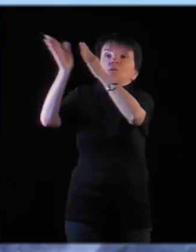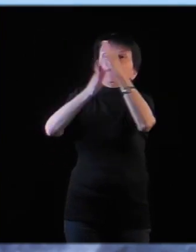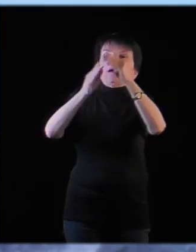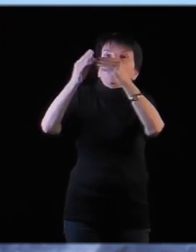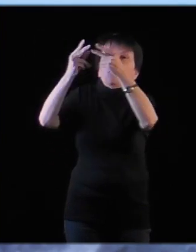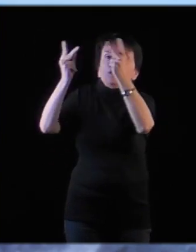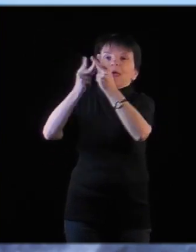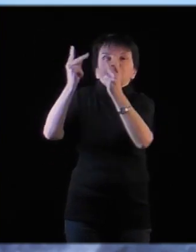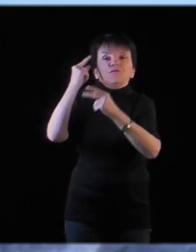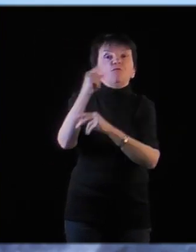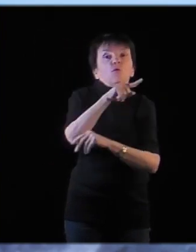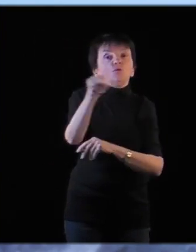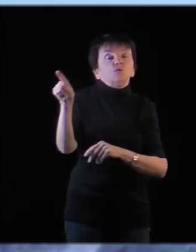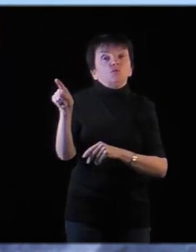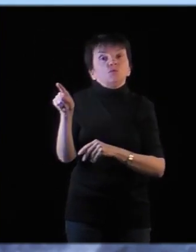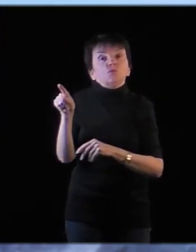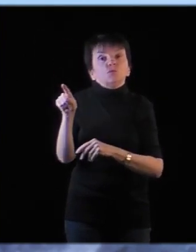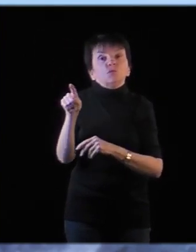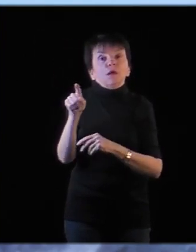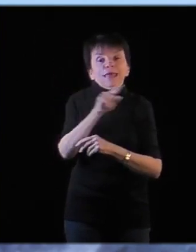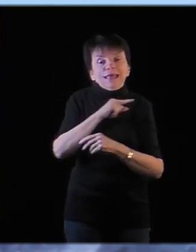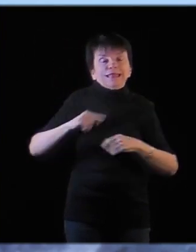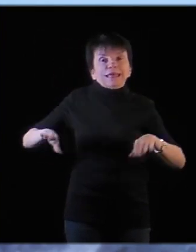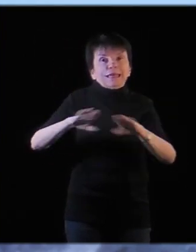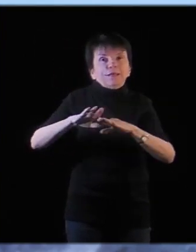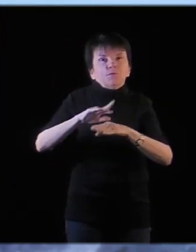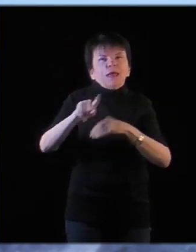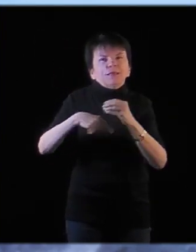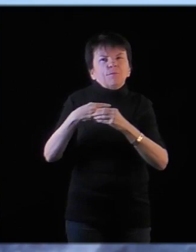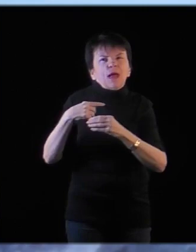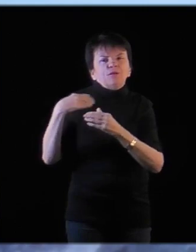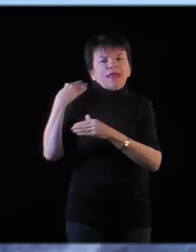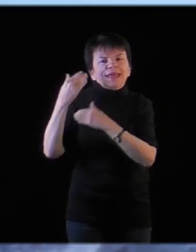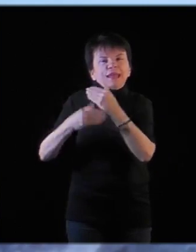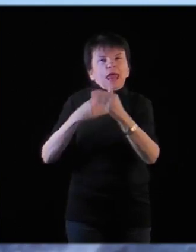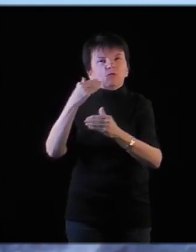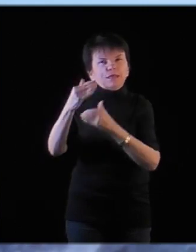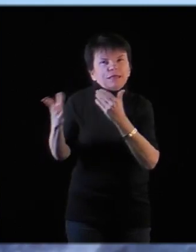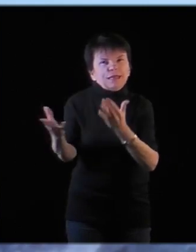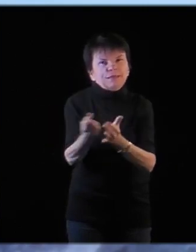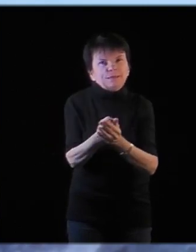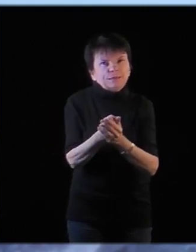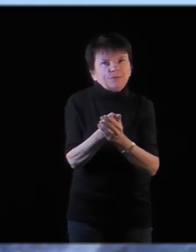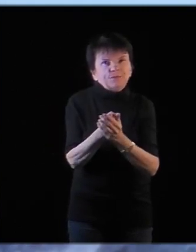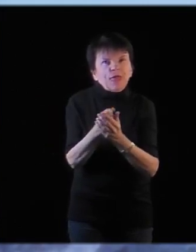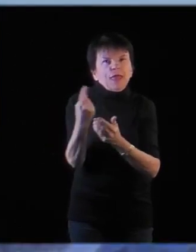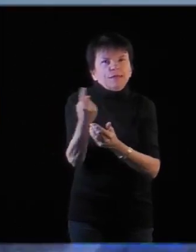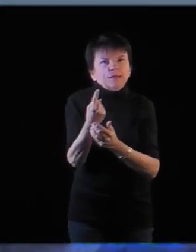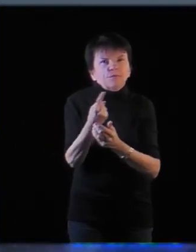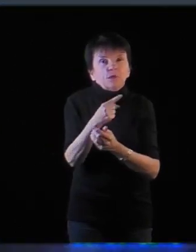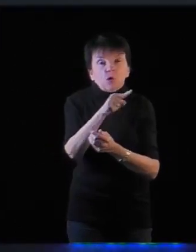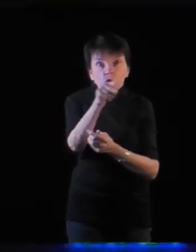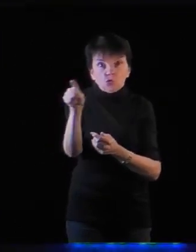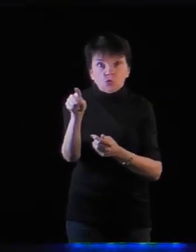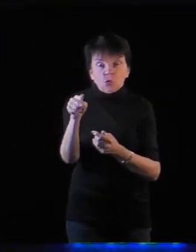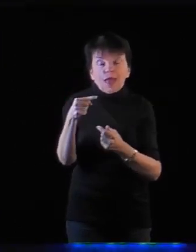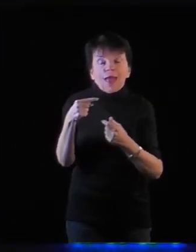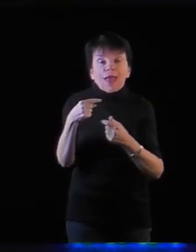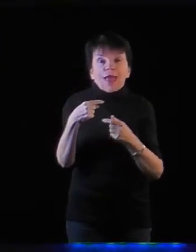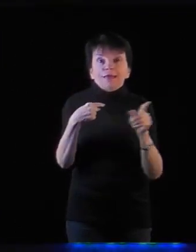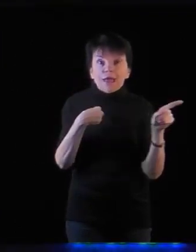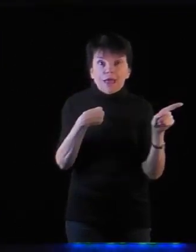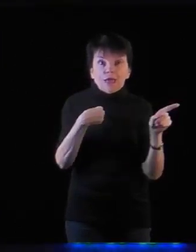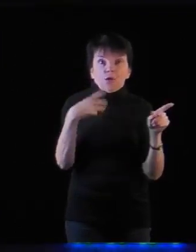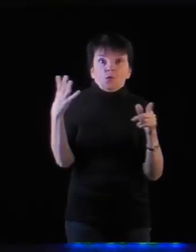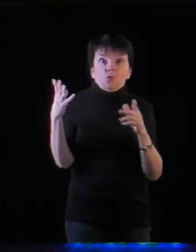am." So the kingdom is about an inheritance, about something that you and I will receive. And if you have a relationship with